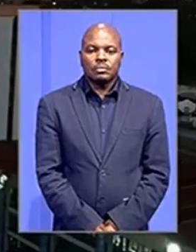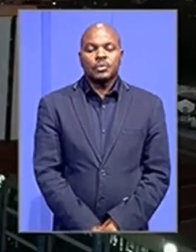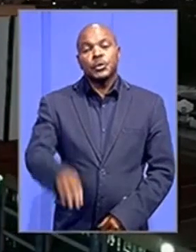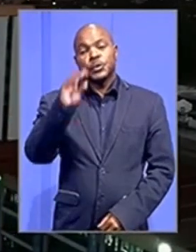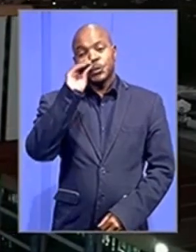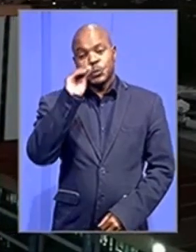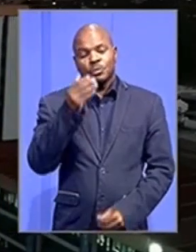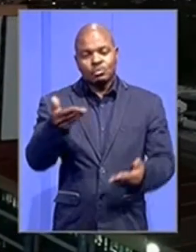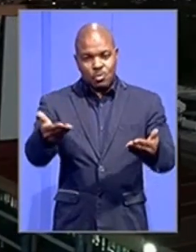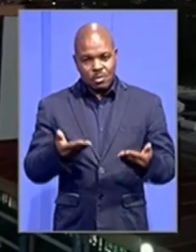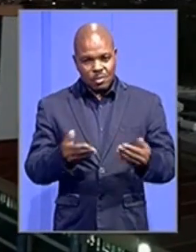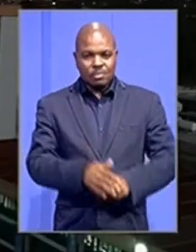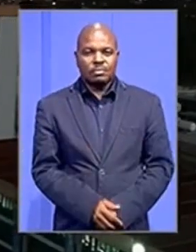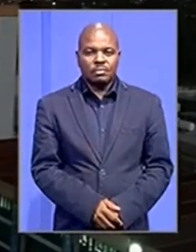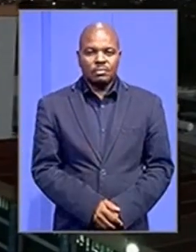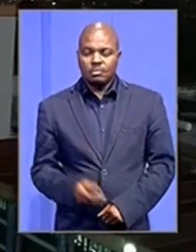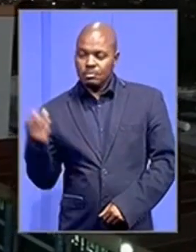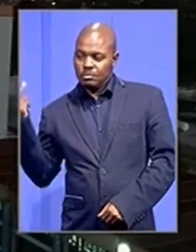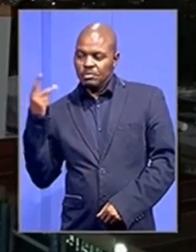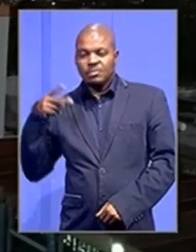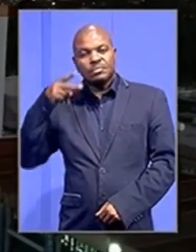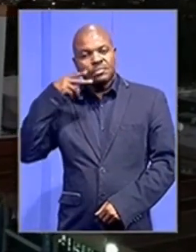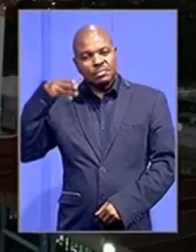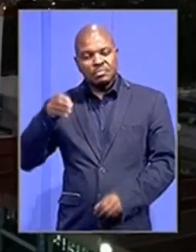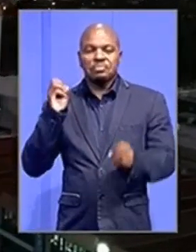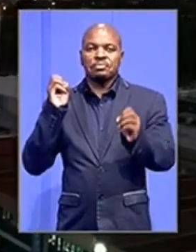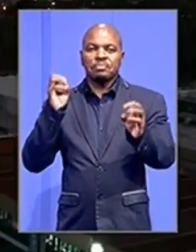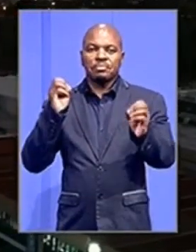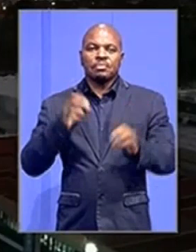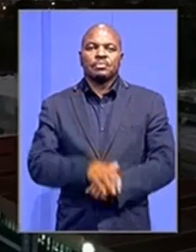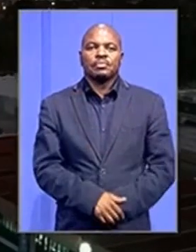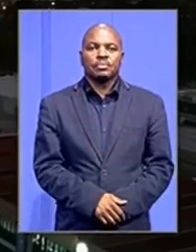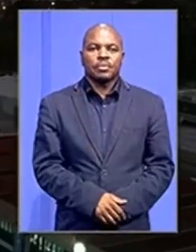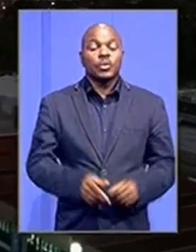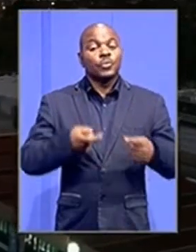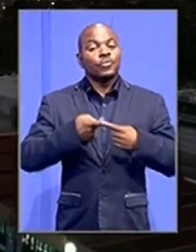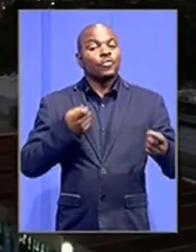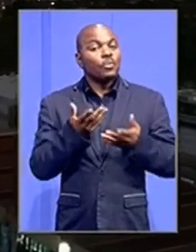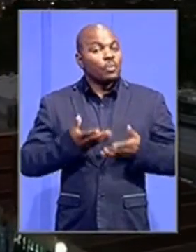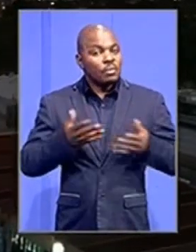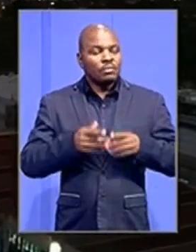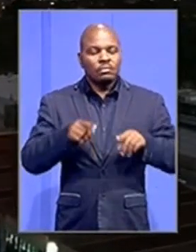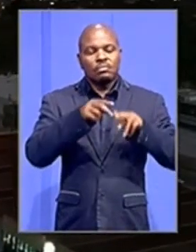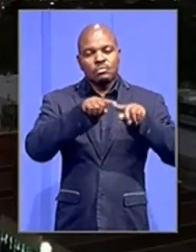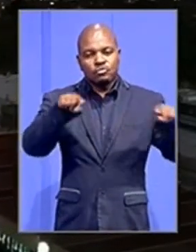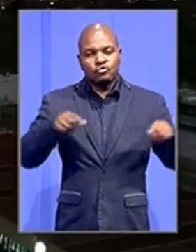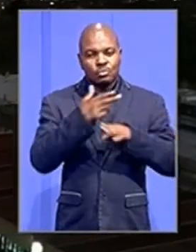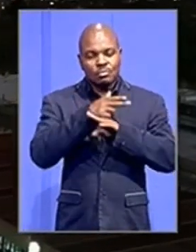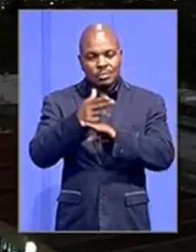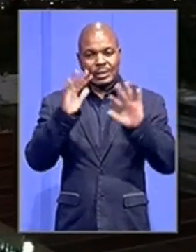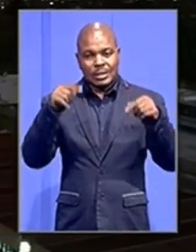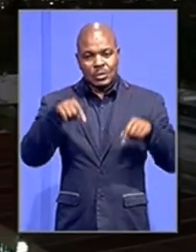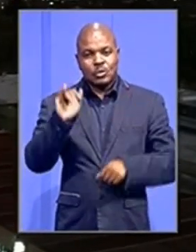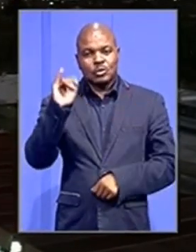ya lamogela ditabeng tsa boshegombyo ke soretsela le moshume mmogo Augustine Letlalo re gasha thwego jwa studio 10